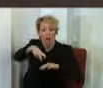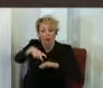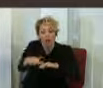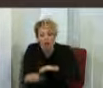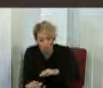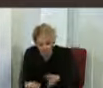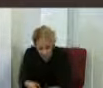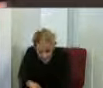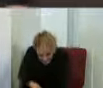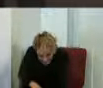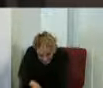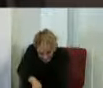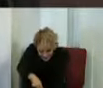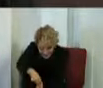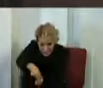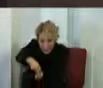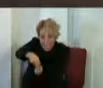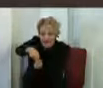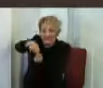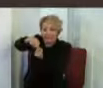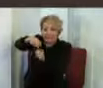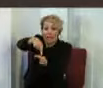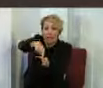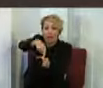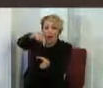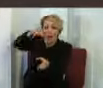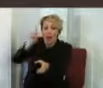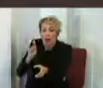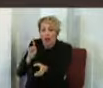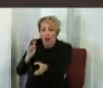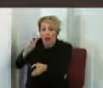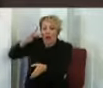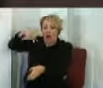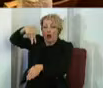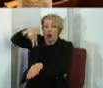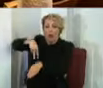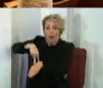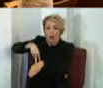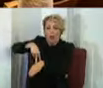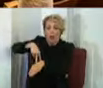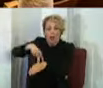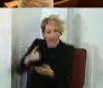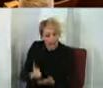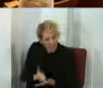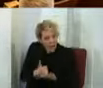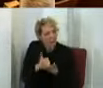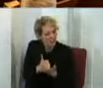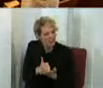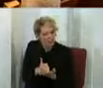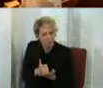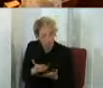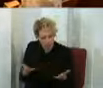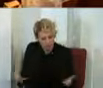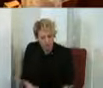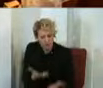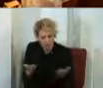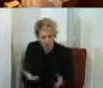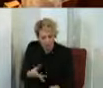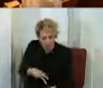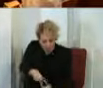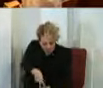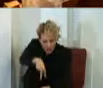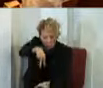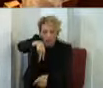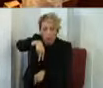job at helping people up, getting them out of the water, finding the situations in their lives where we can pull people up out of the